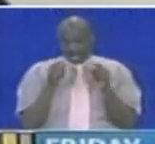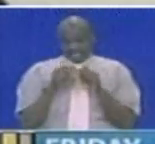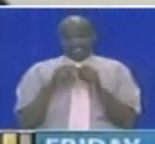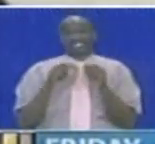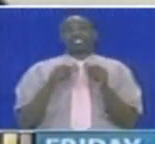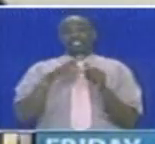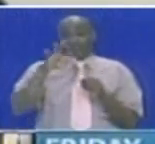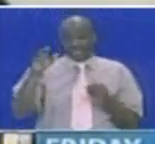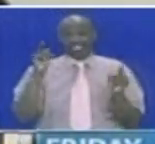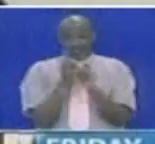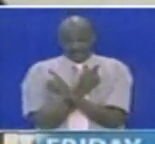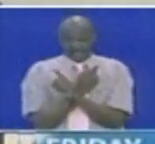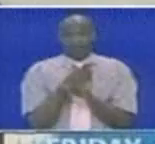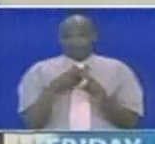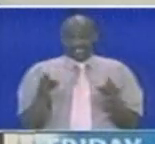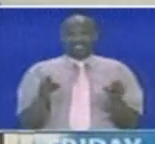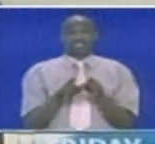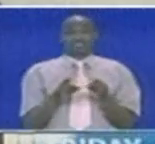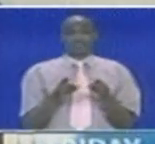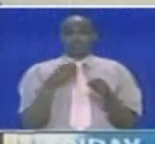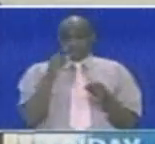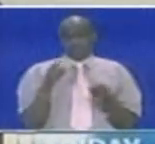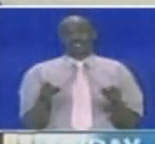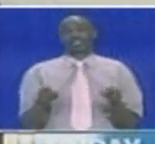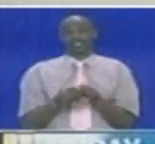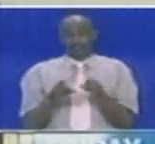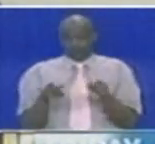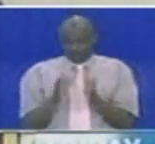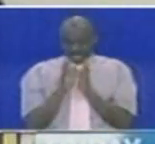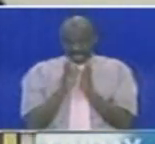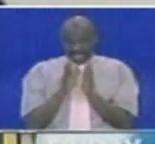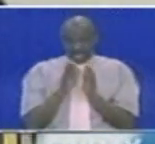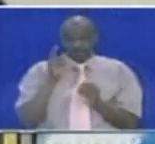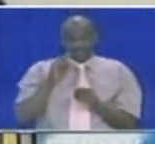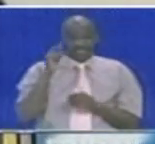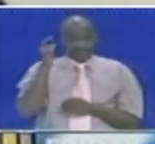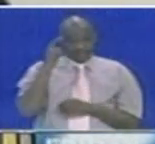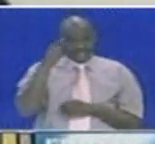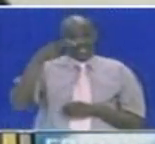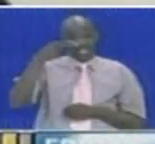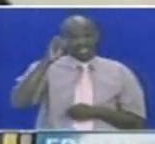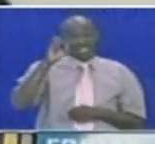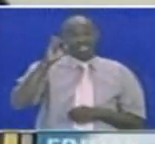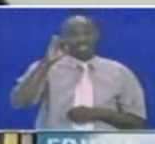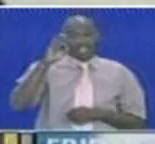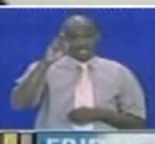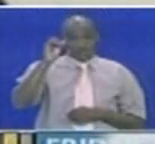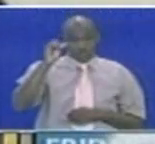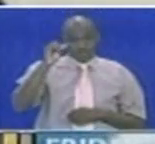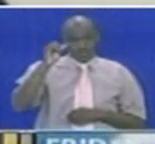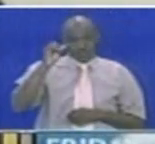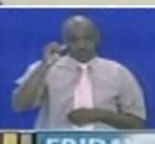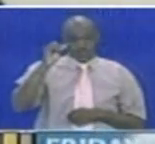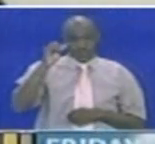but pronounced the same way. But Betty, we should remember that we say hero, heroic,